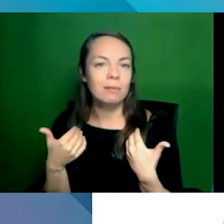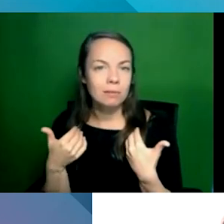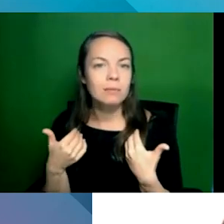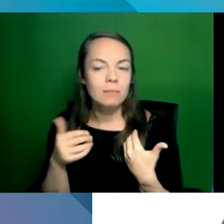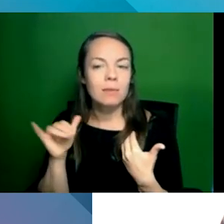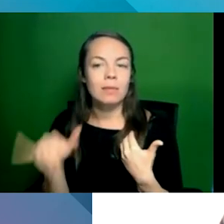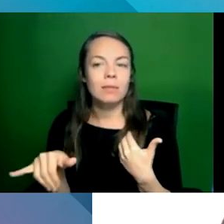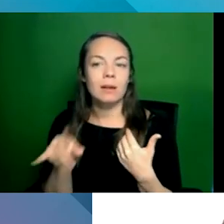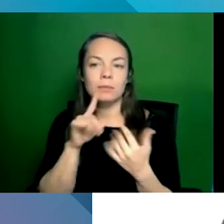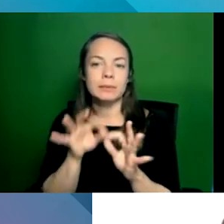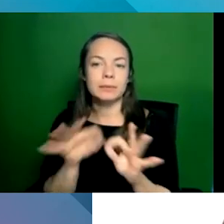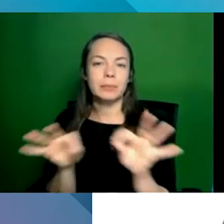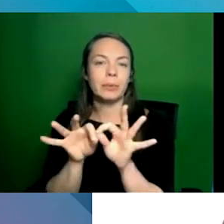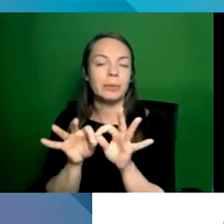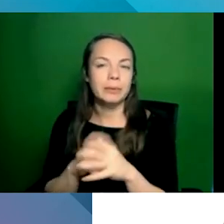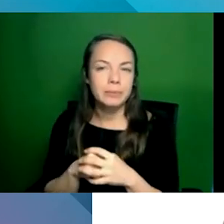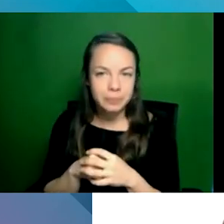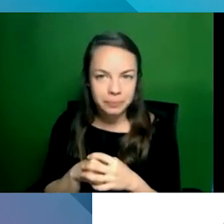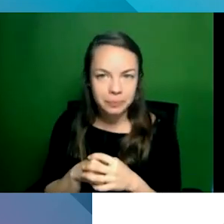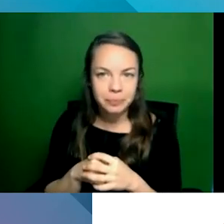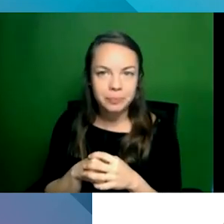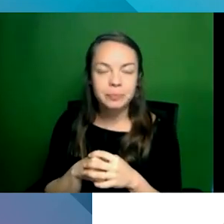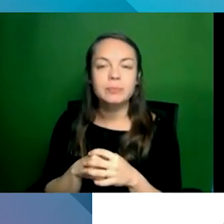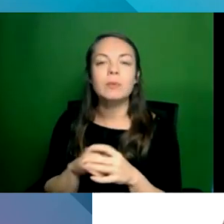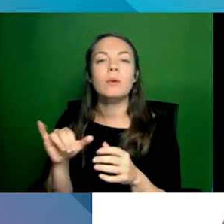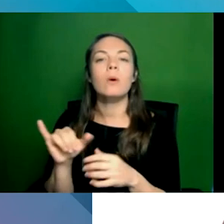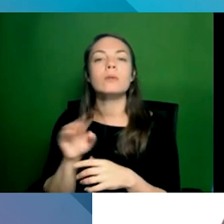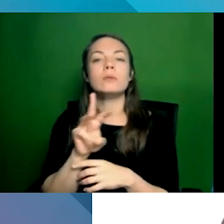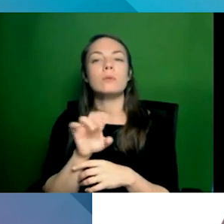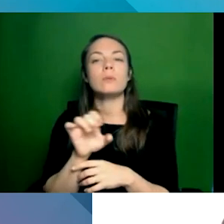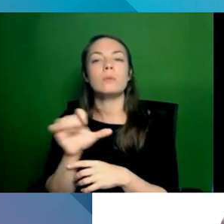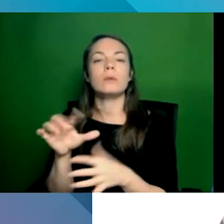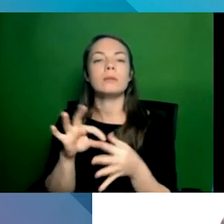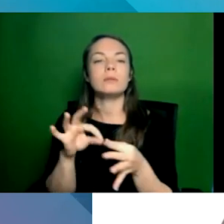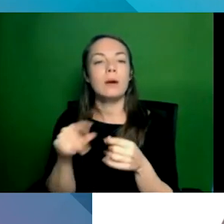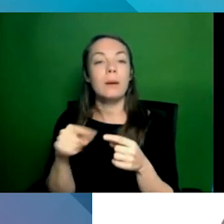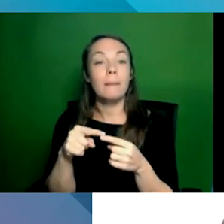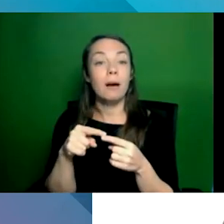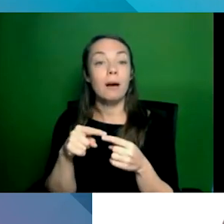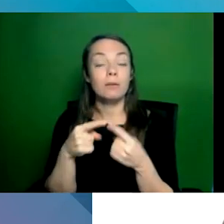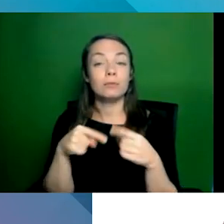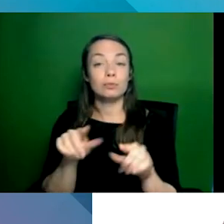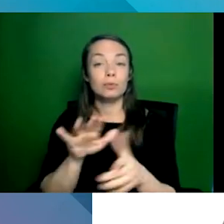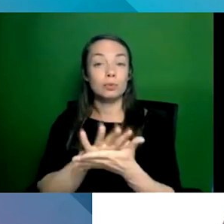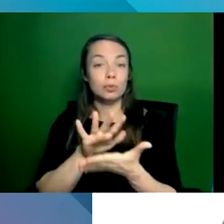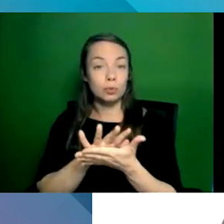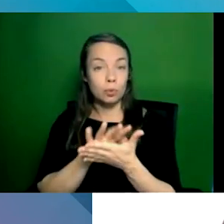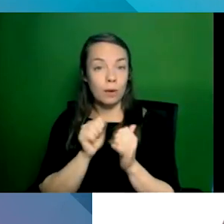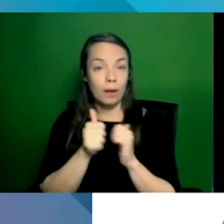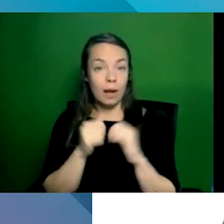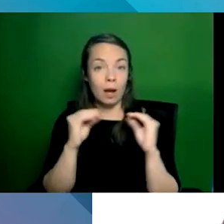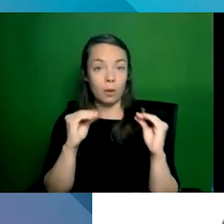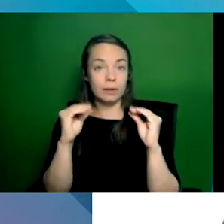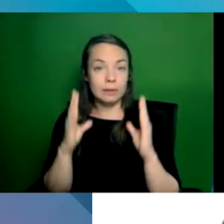is very important. Will brought up too, you think about, in schools, like how are teachers being prepared? I think about my friend